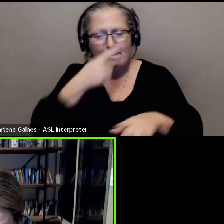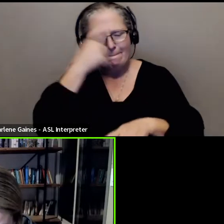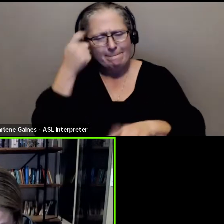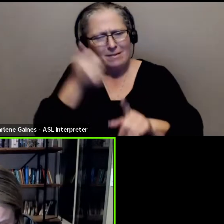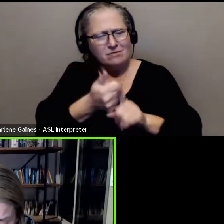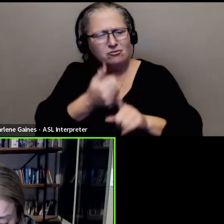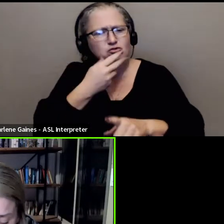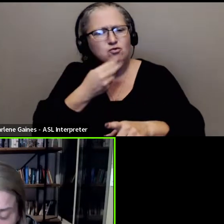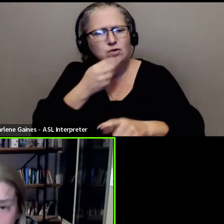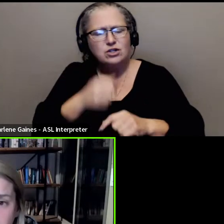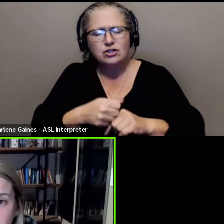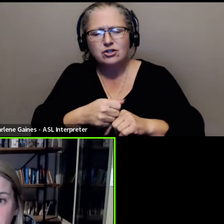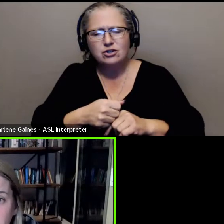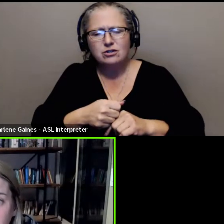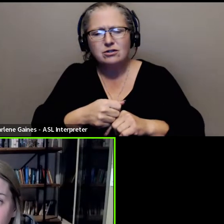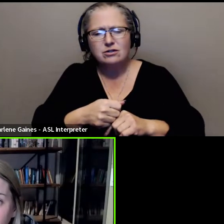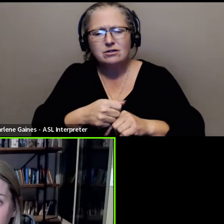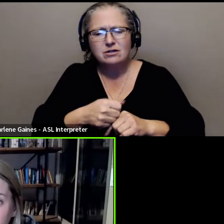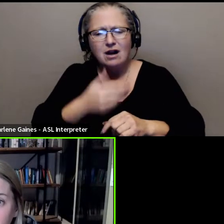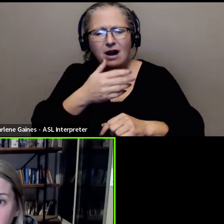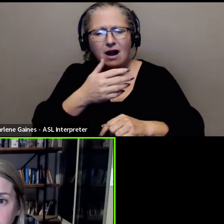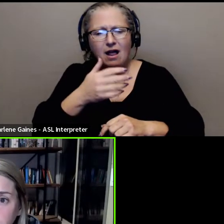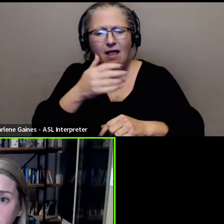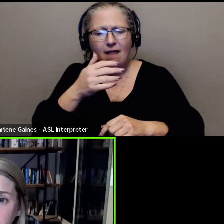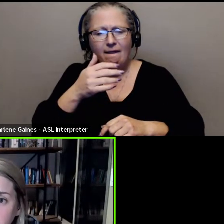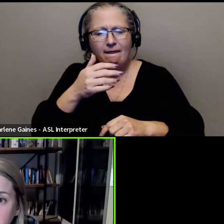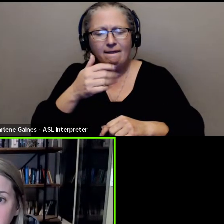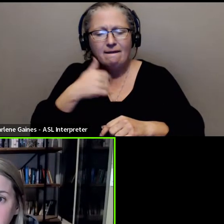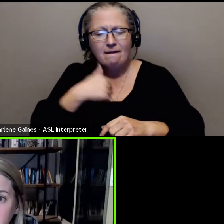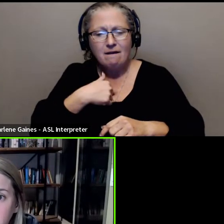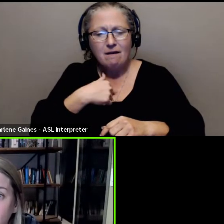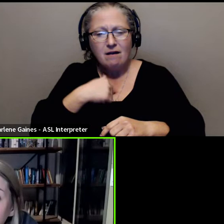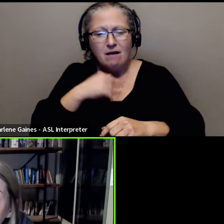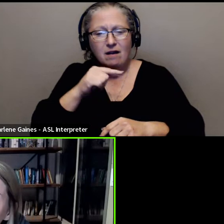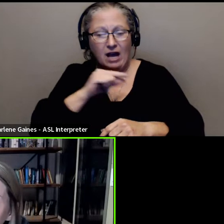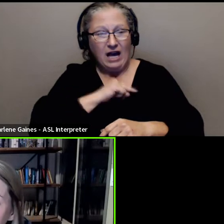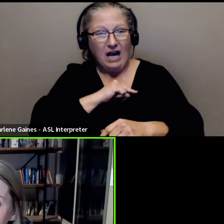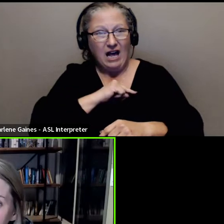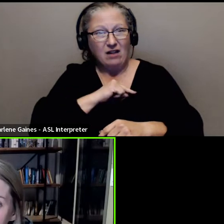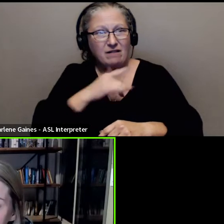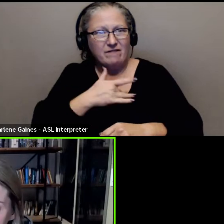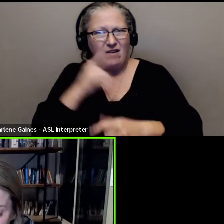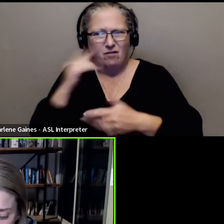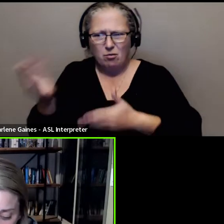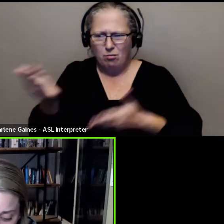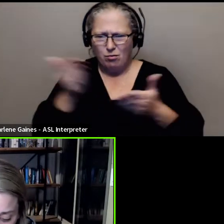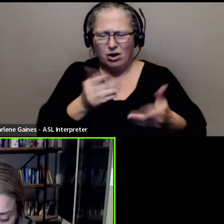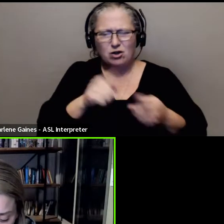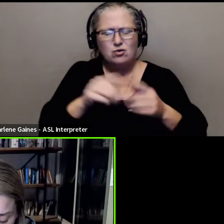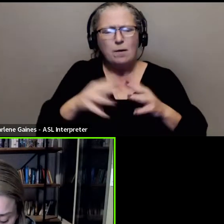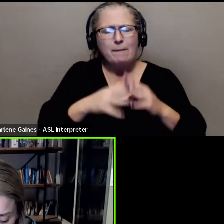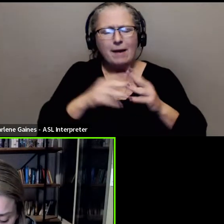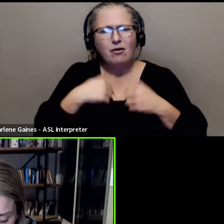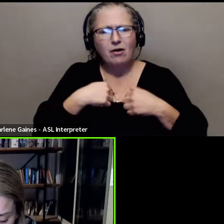he's Jewish, and the guilt that I felt for bringing him here to America.